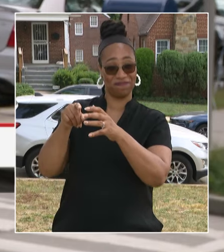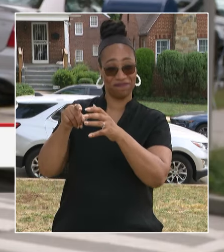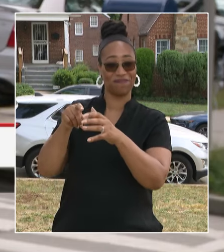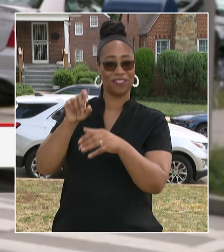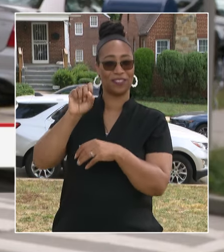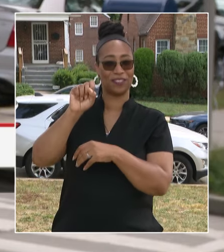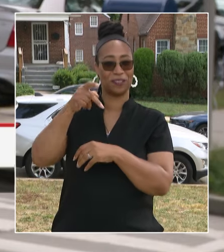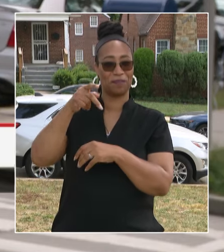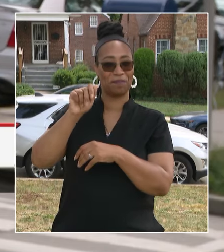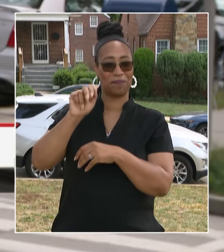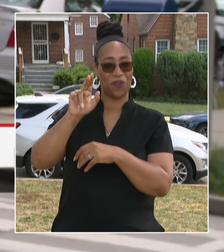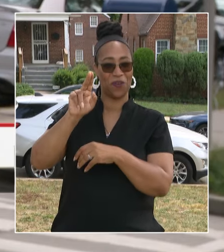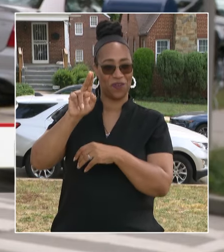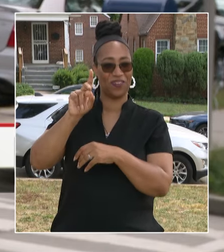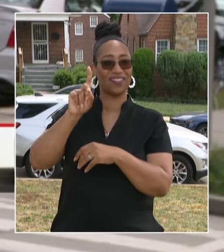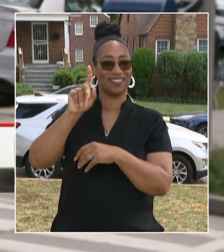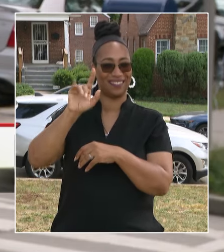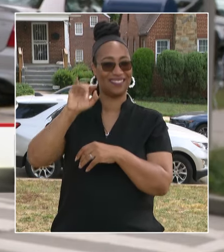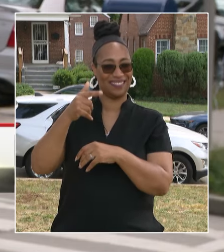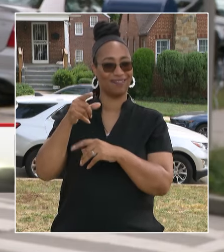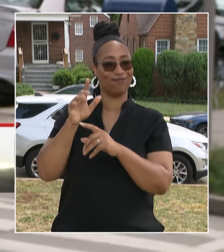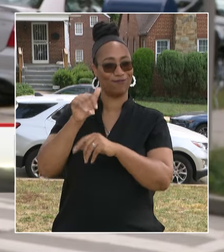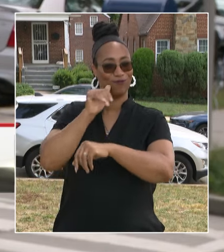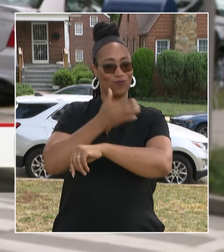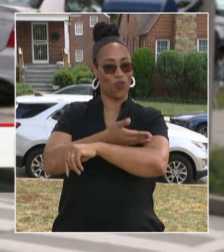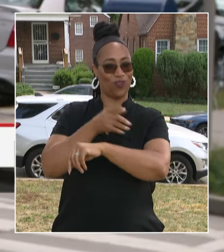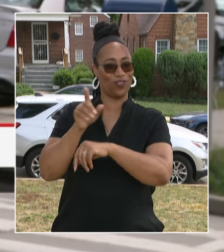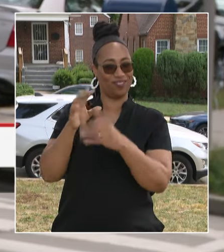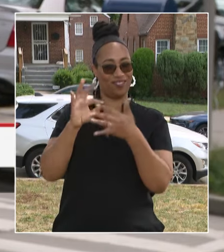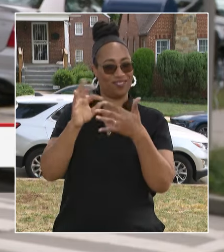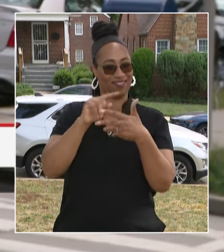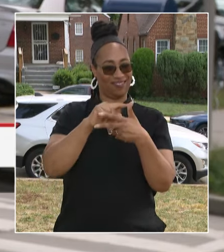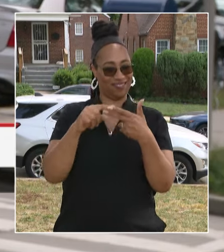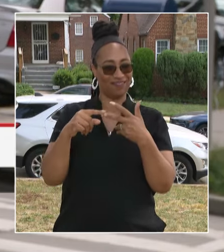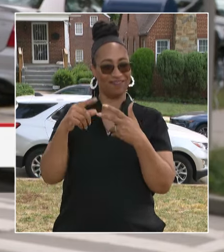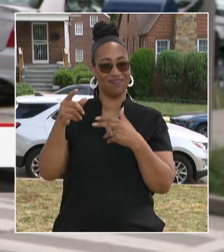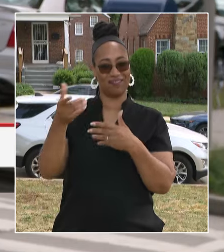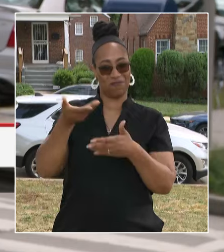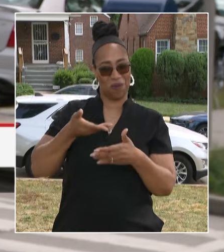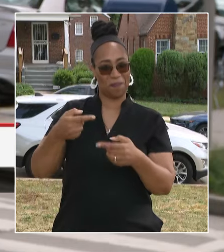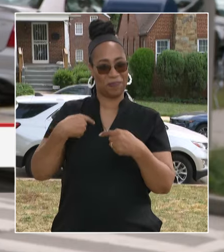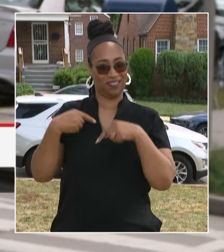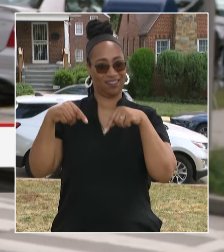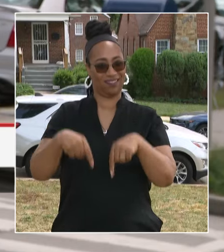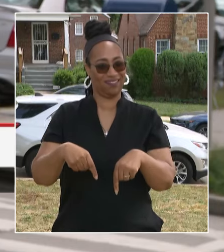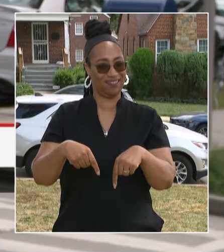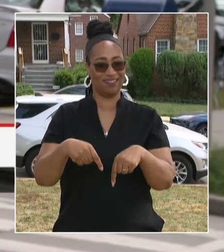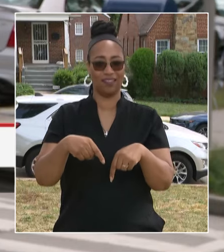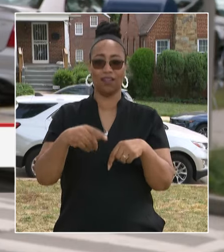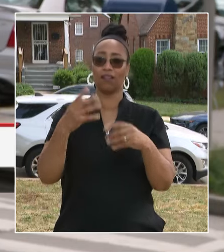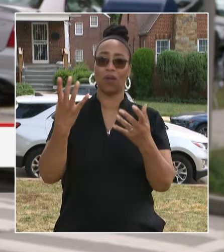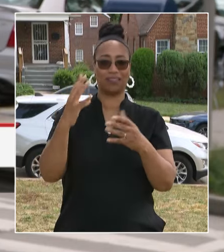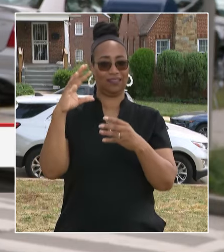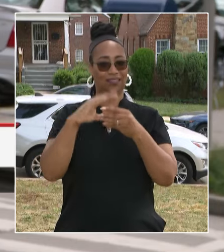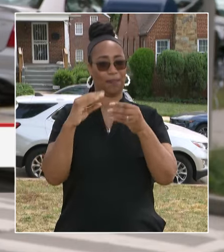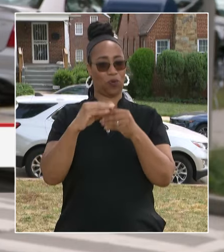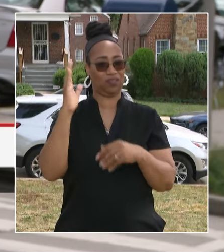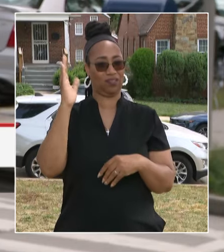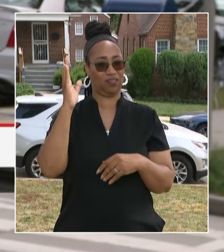council member's bill. And at the time I was overseas, so it was a little technically tricky, and so I was very glad that she